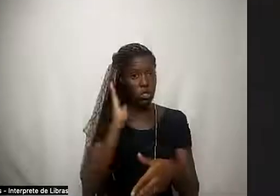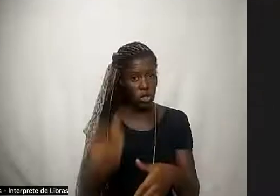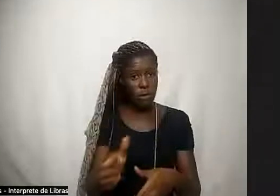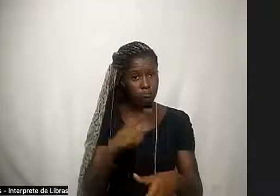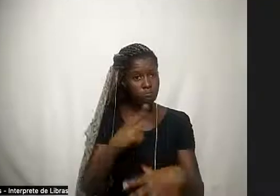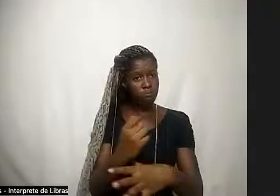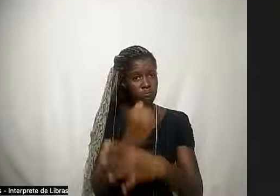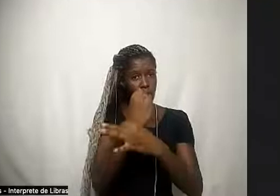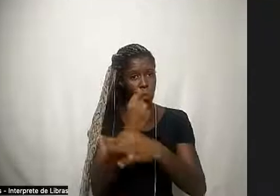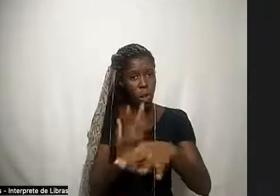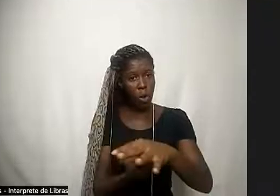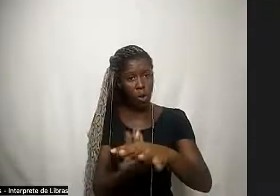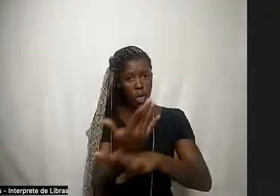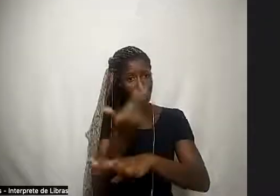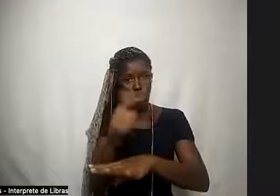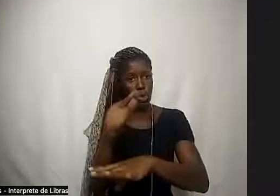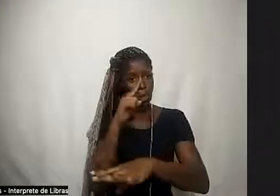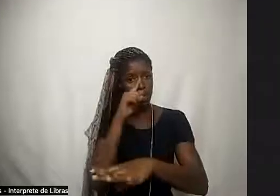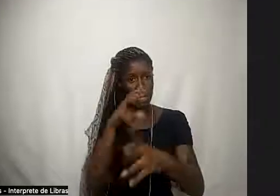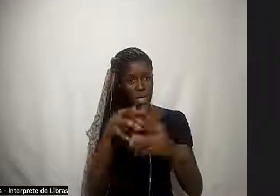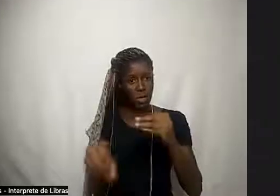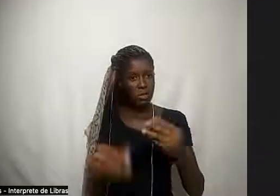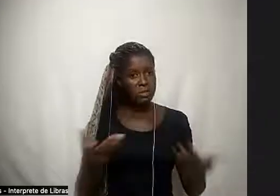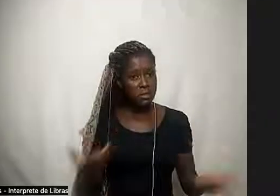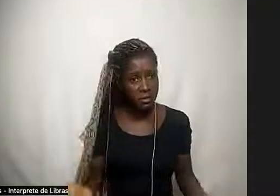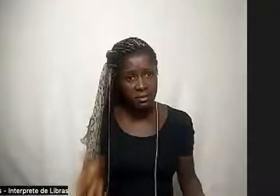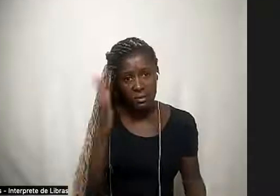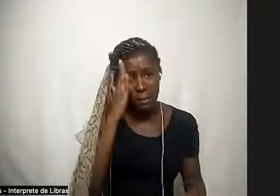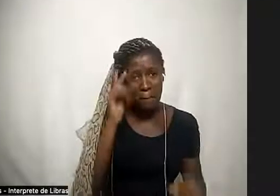requires a huge effort and a lot of investment